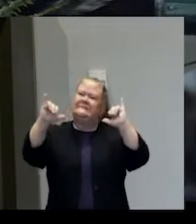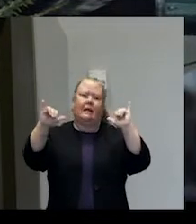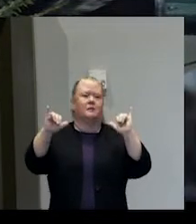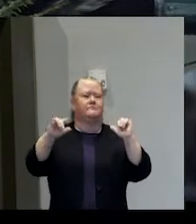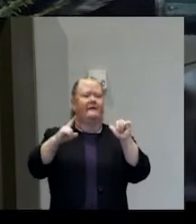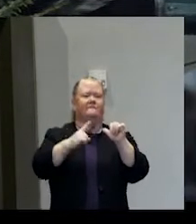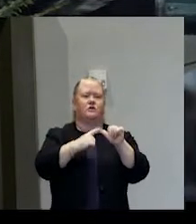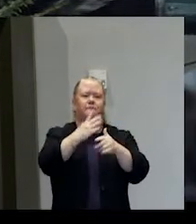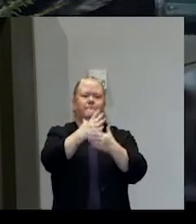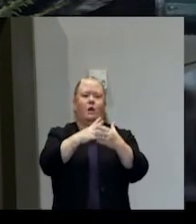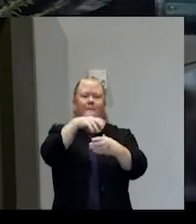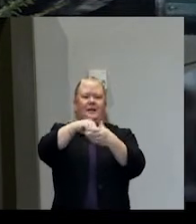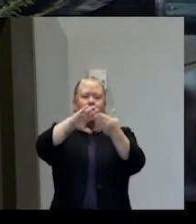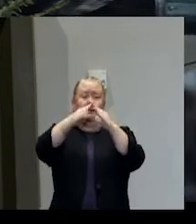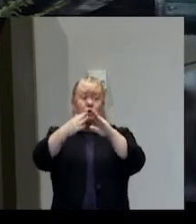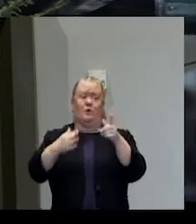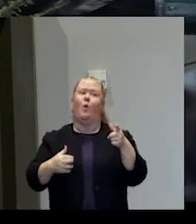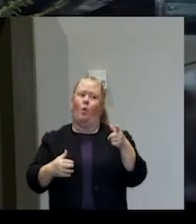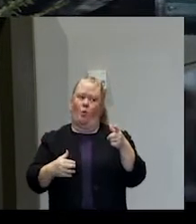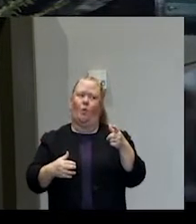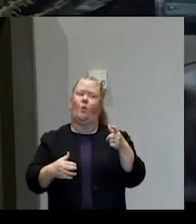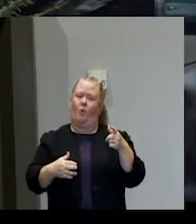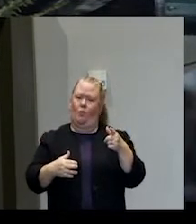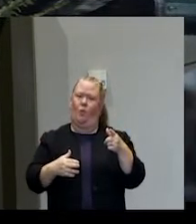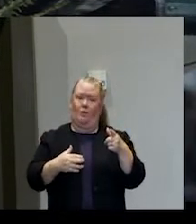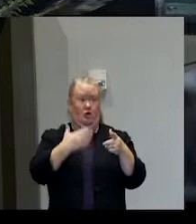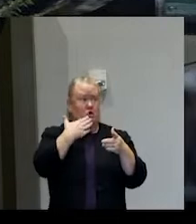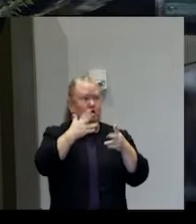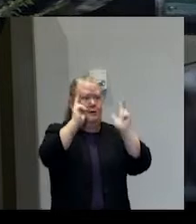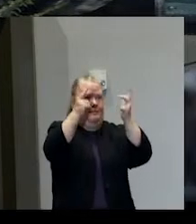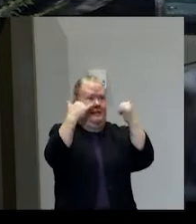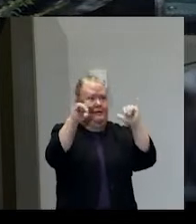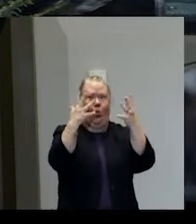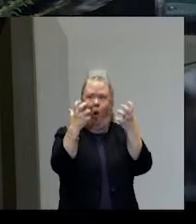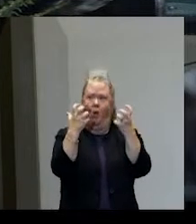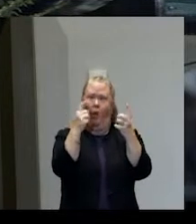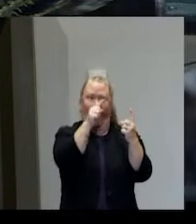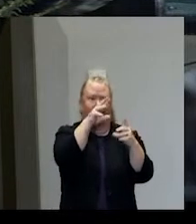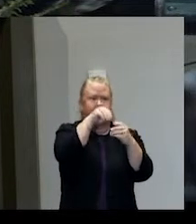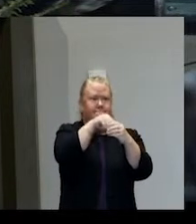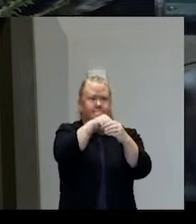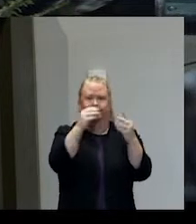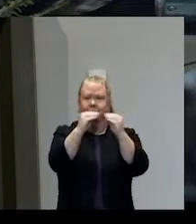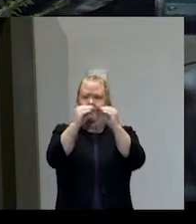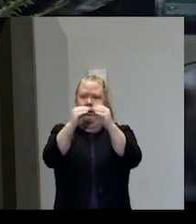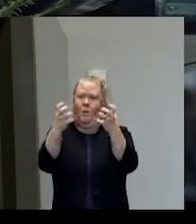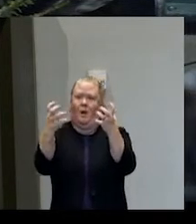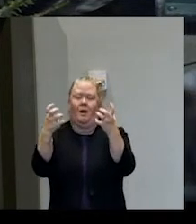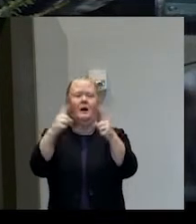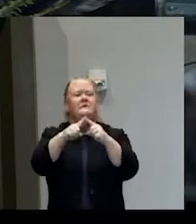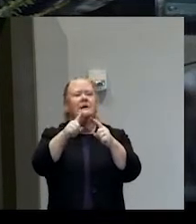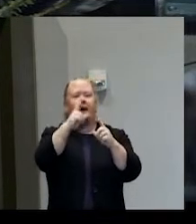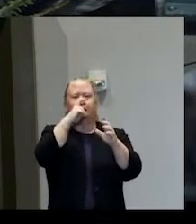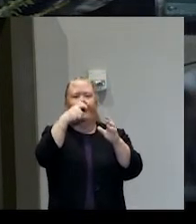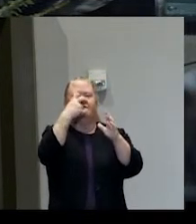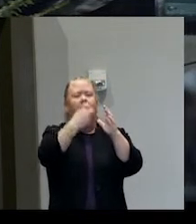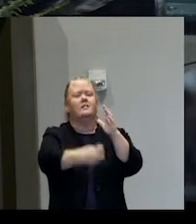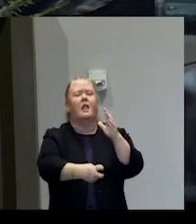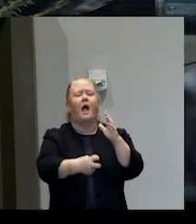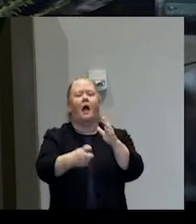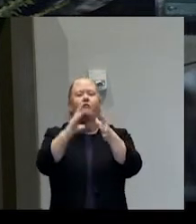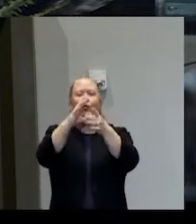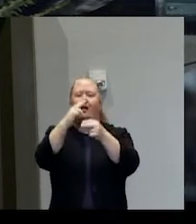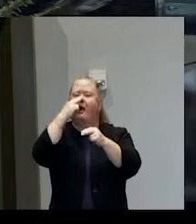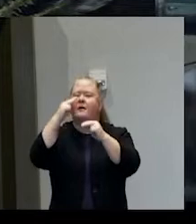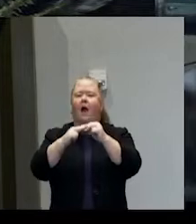taste of being part of a community. So you get good at this thing, so you're wanted in this thing. And I fell in love with stand-up because I